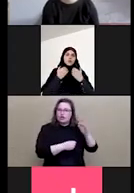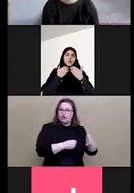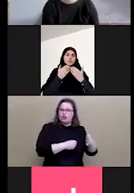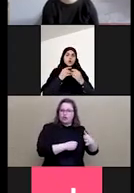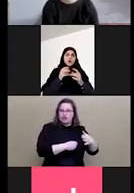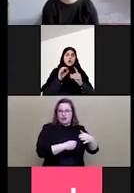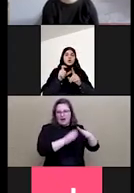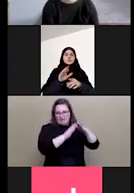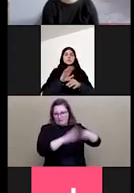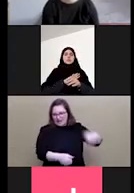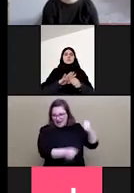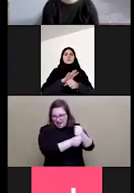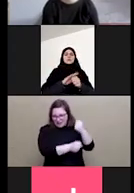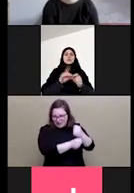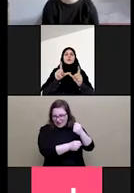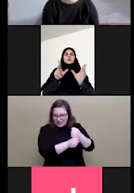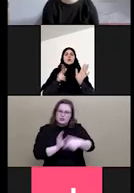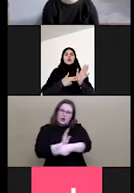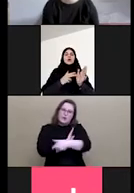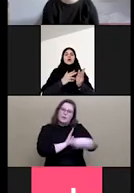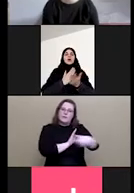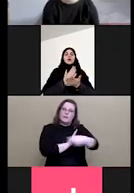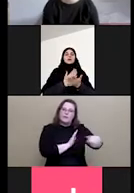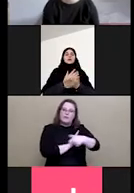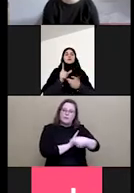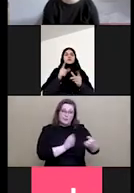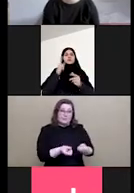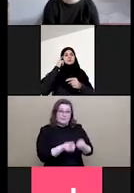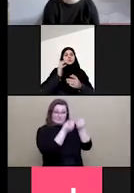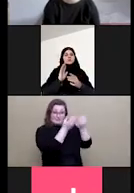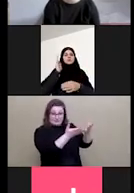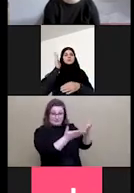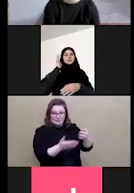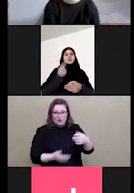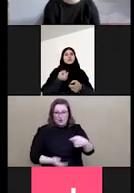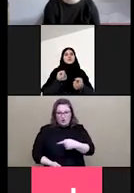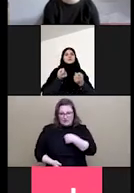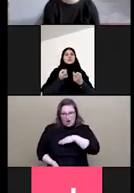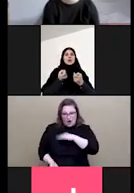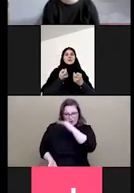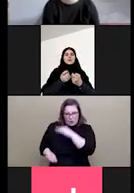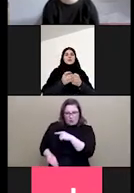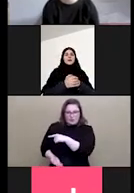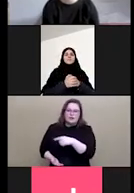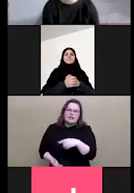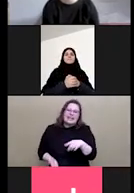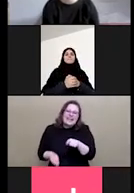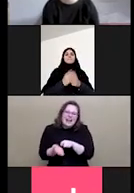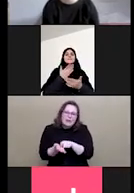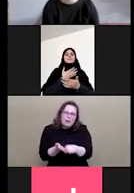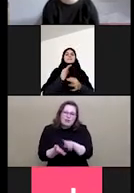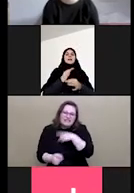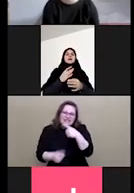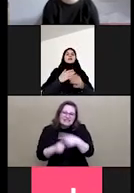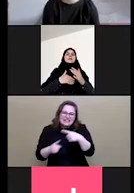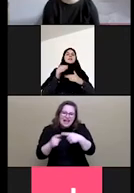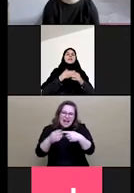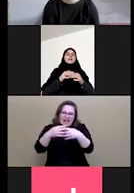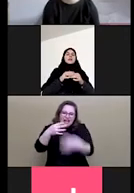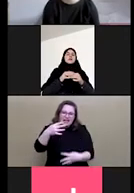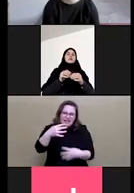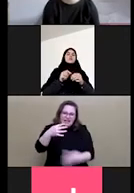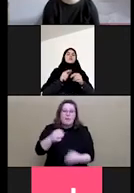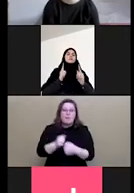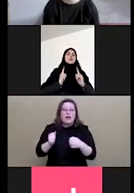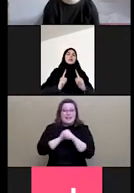peacebuilding initiatives. And these are, in short, you will see in the report there are more details, but briefly, information